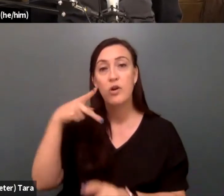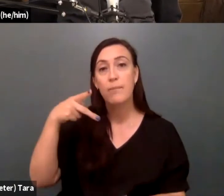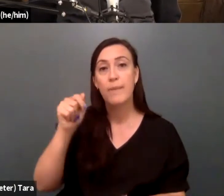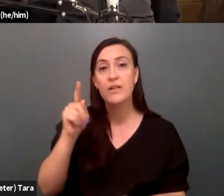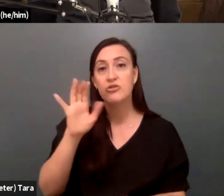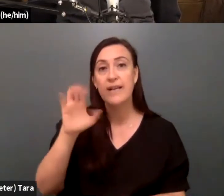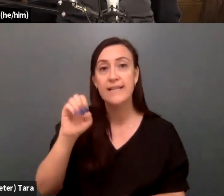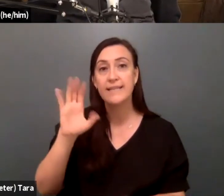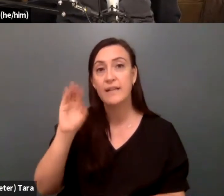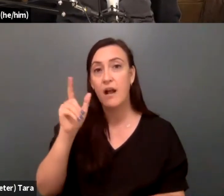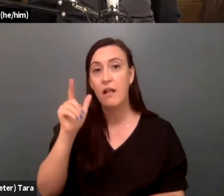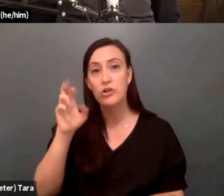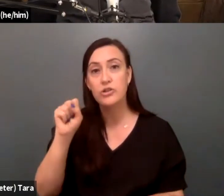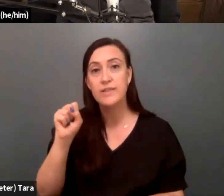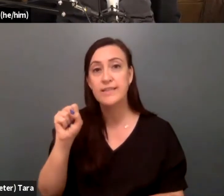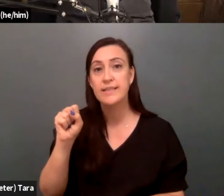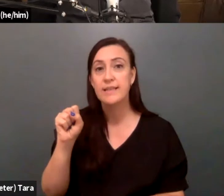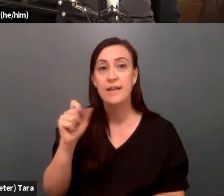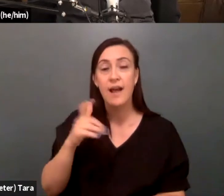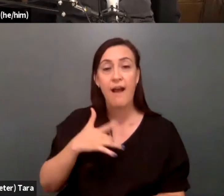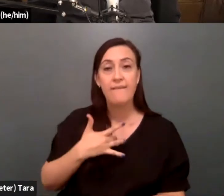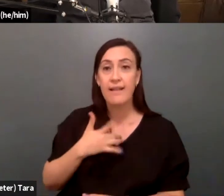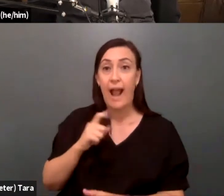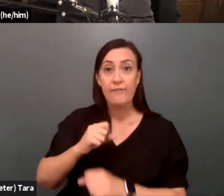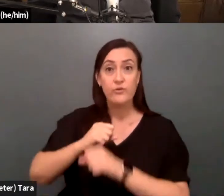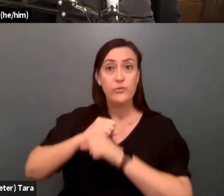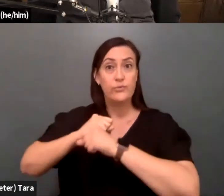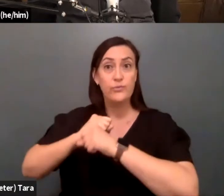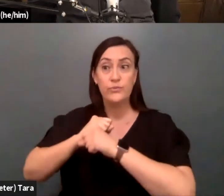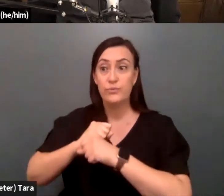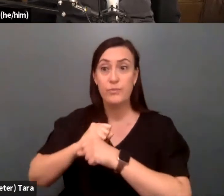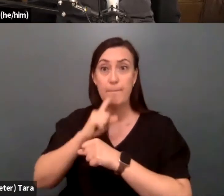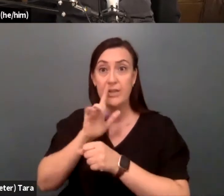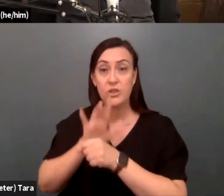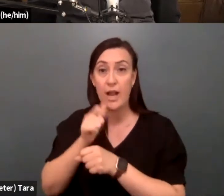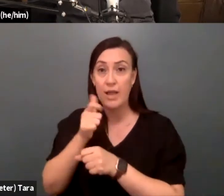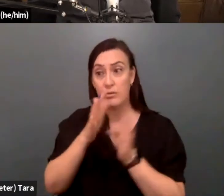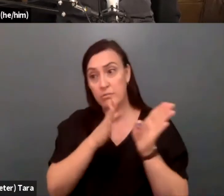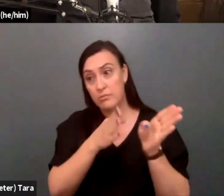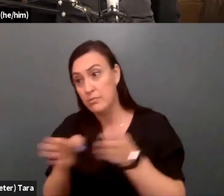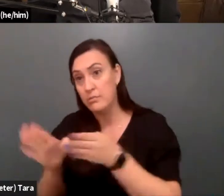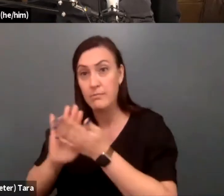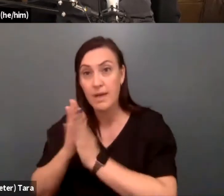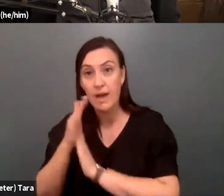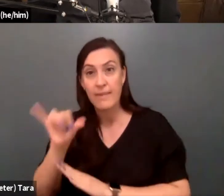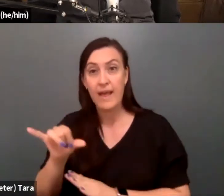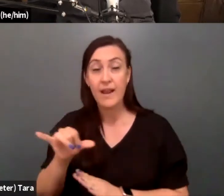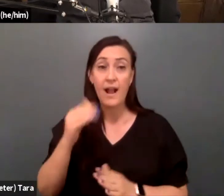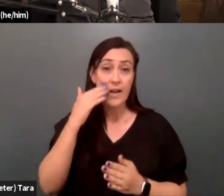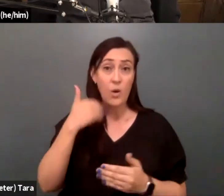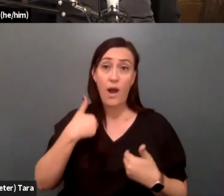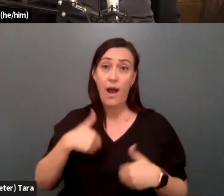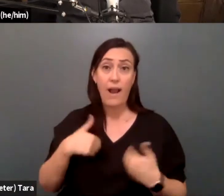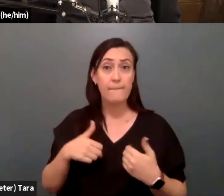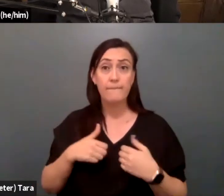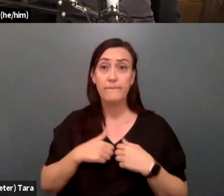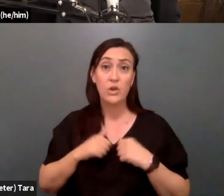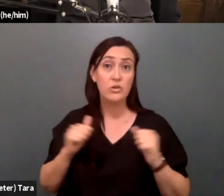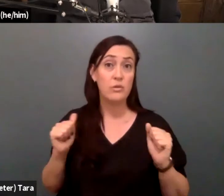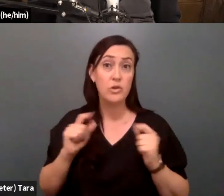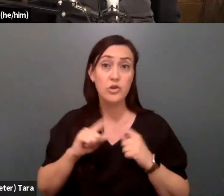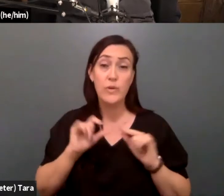I. I've been obsessed with it because I know that I'm also vulnerable to the same